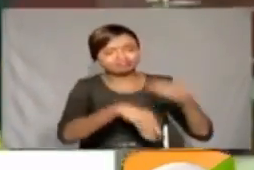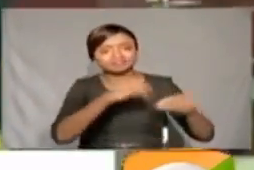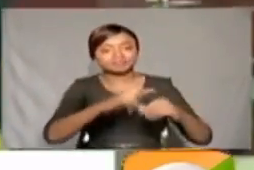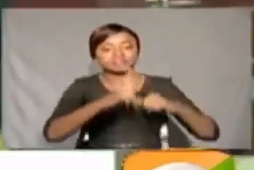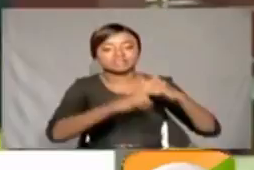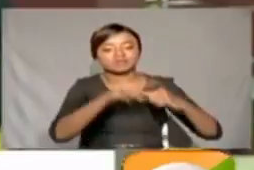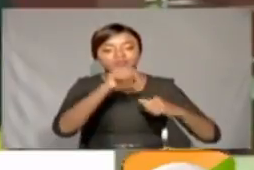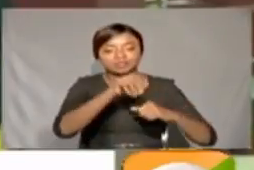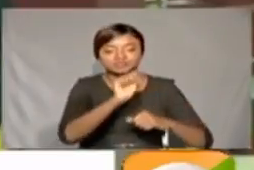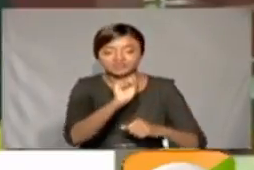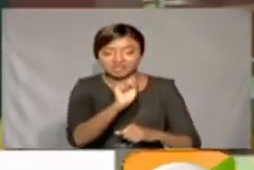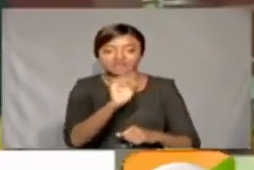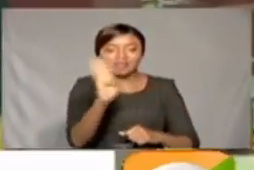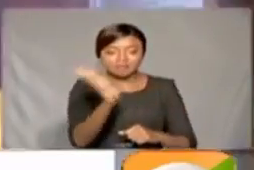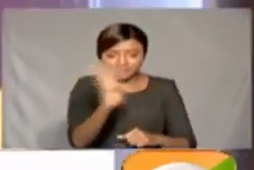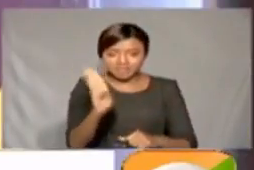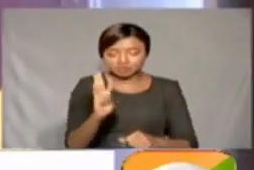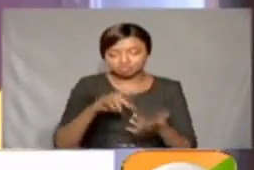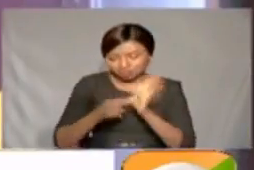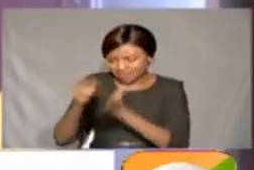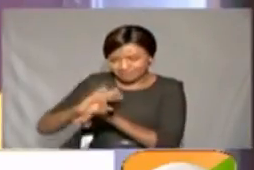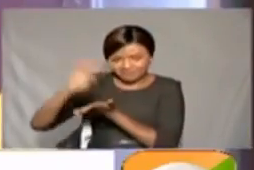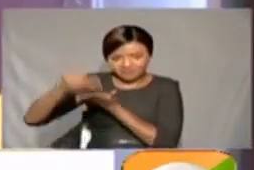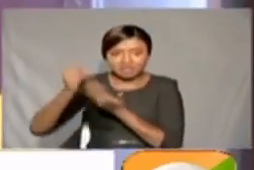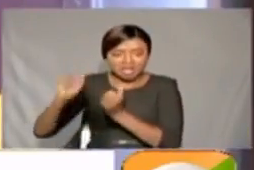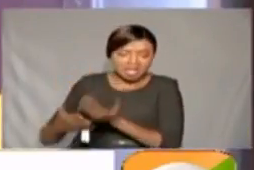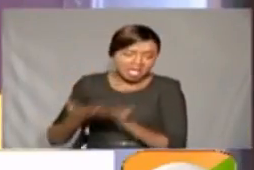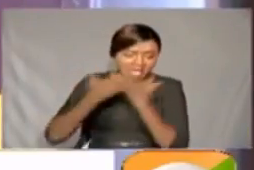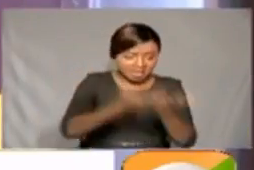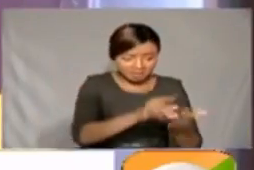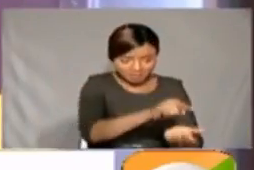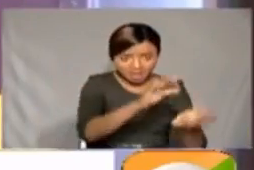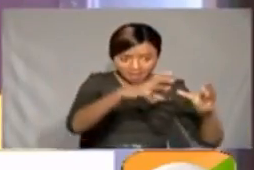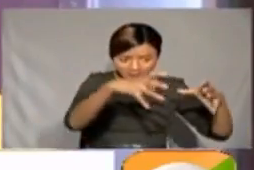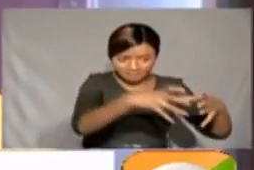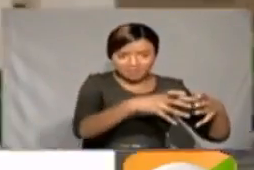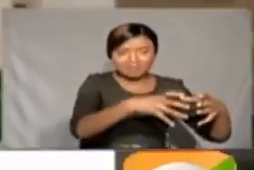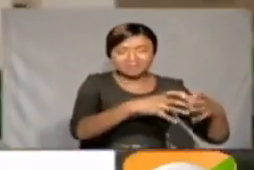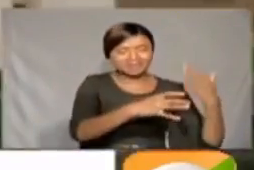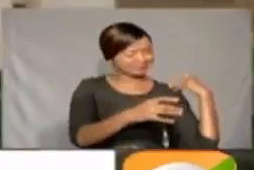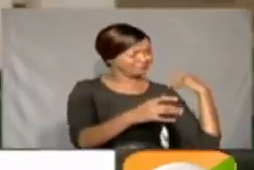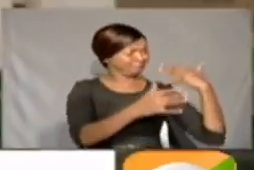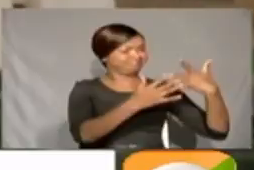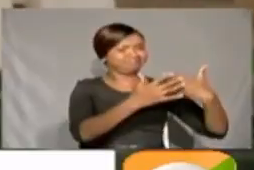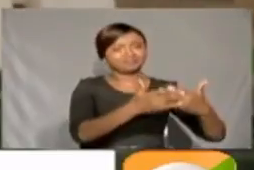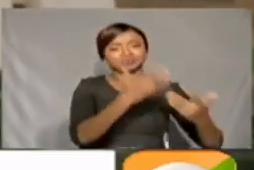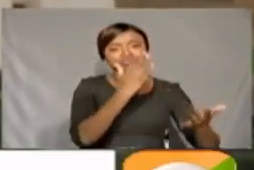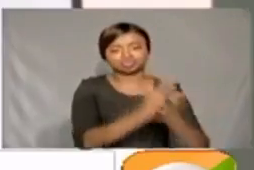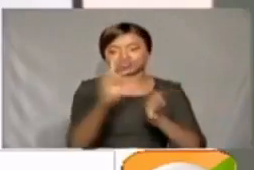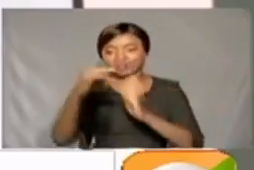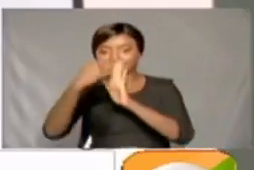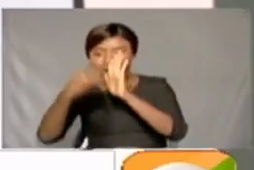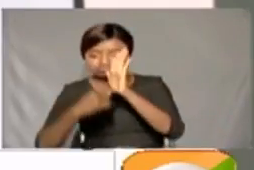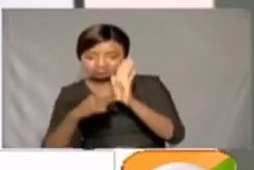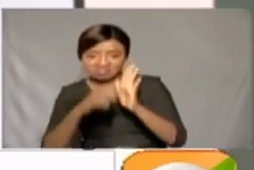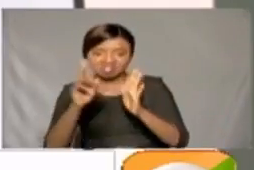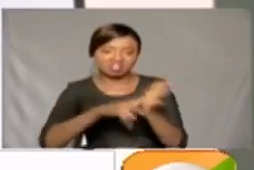subsidiary. The funds are expected to revitalize NBK that for years fell shy of the regulator's requirement.